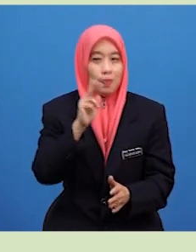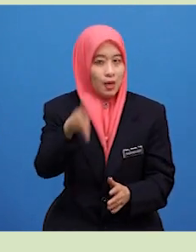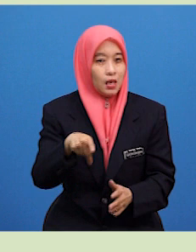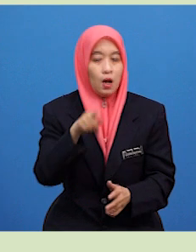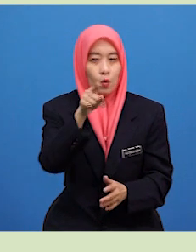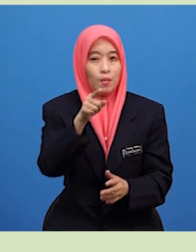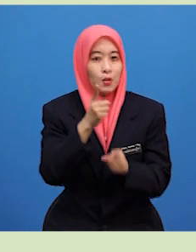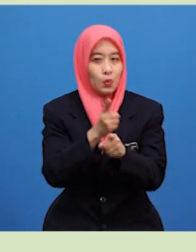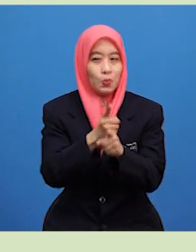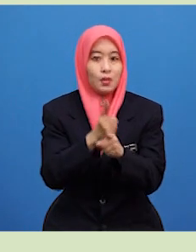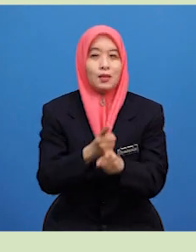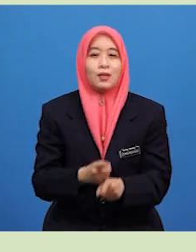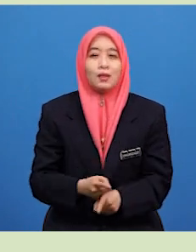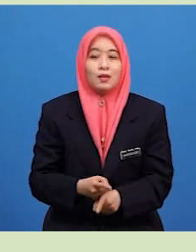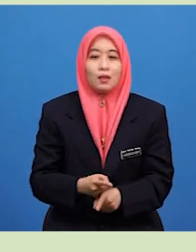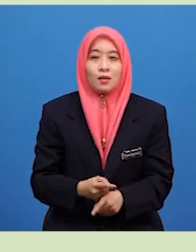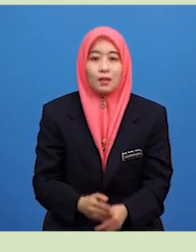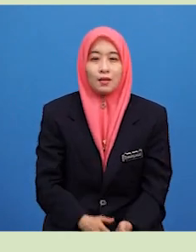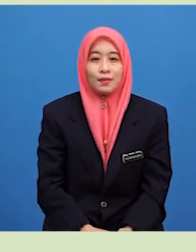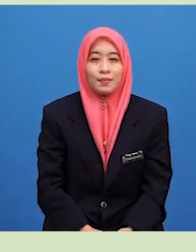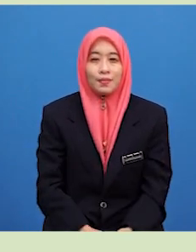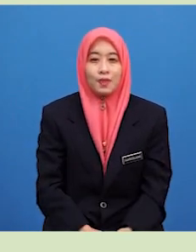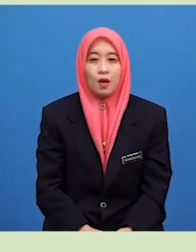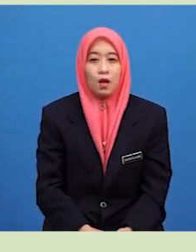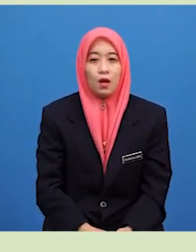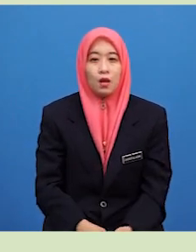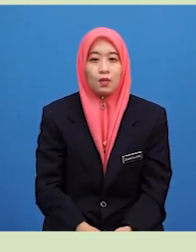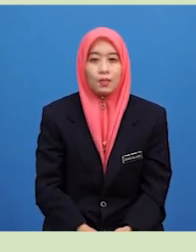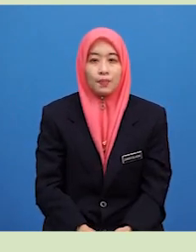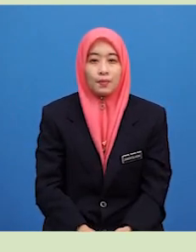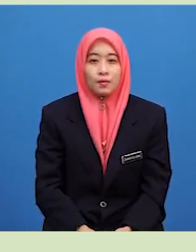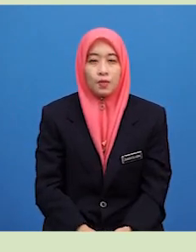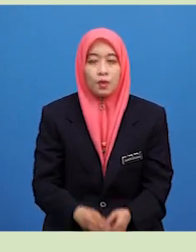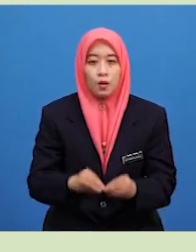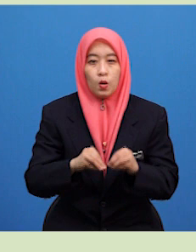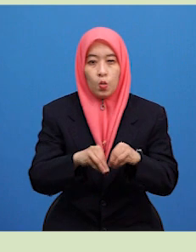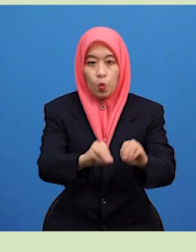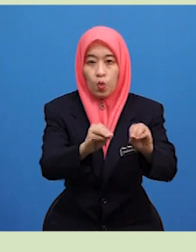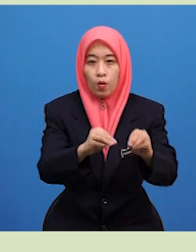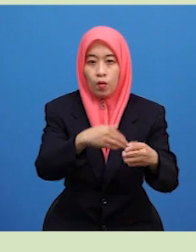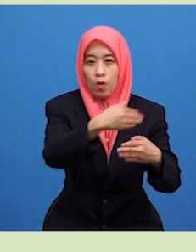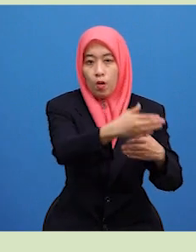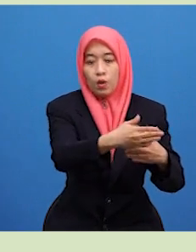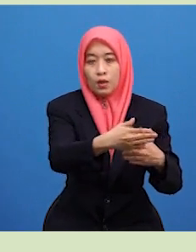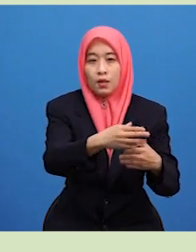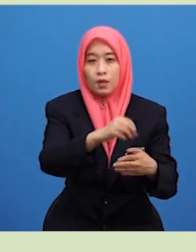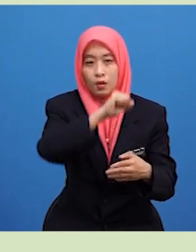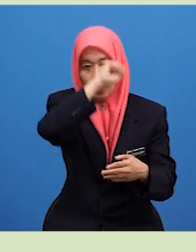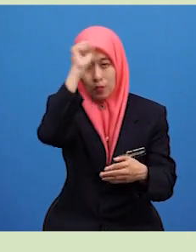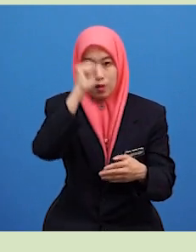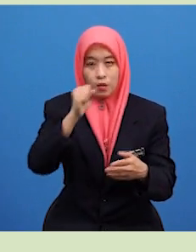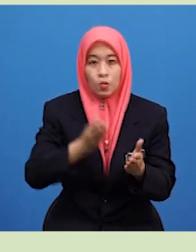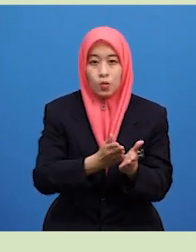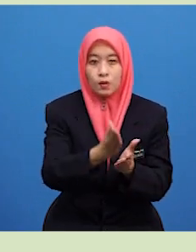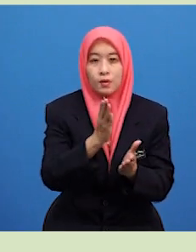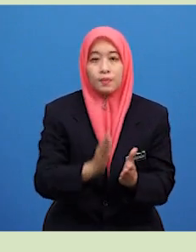did. Let's give you a big round of applause. All right, now let's move on to the next question.